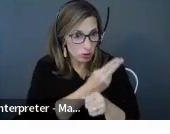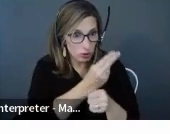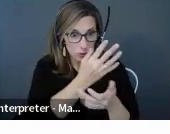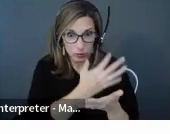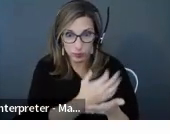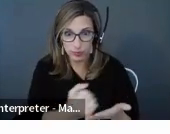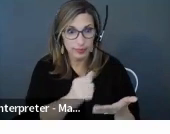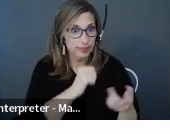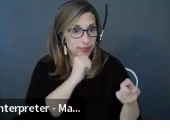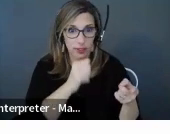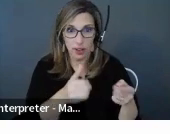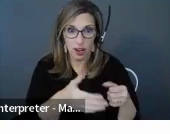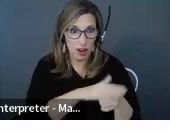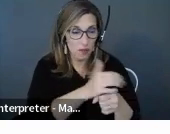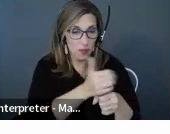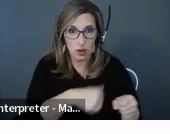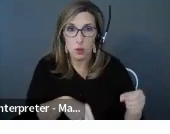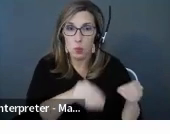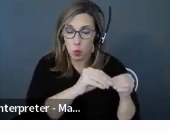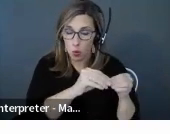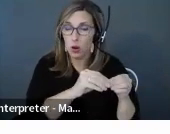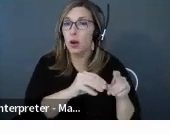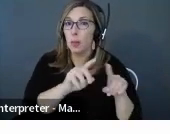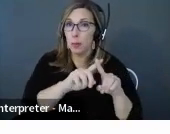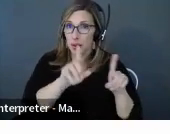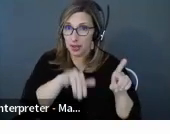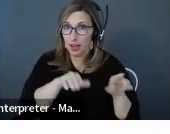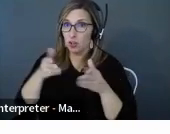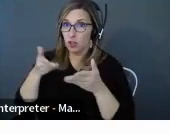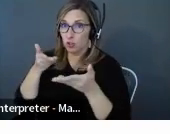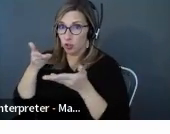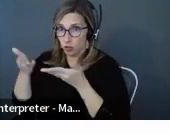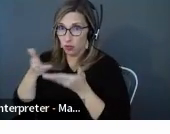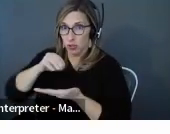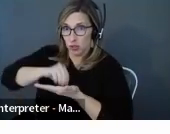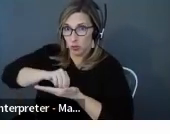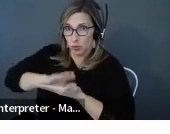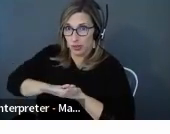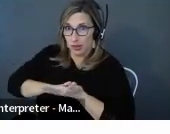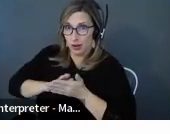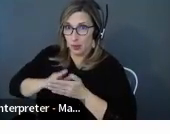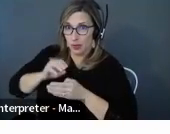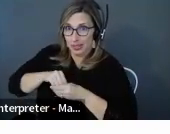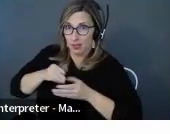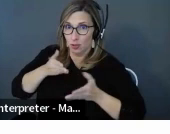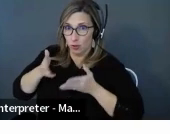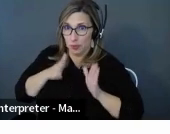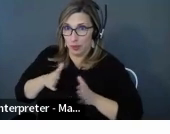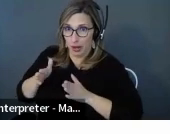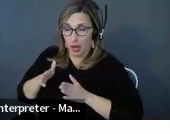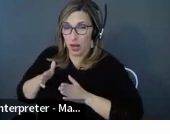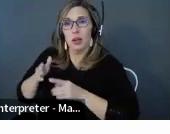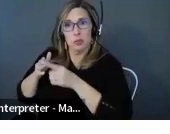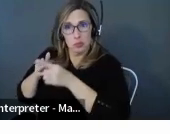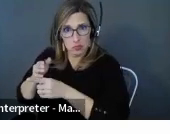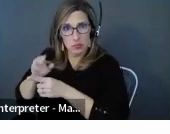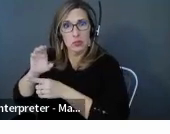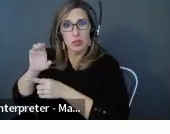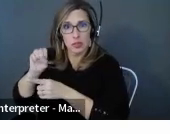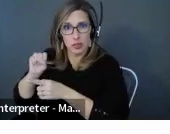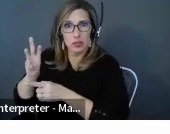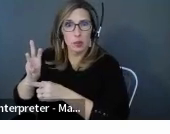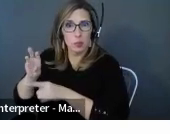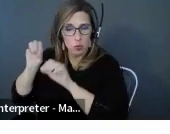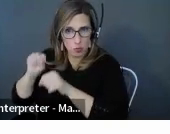if that service is identified in the person's service plan. I am going to go through in these next